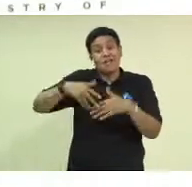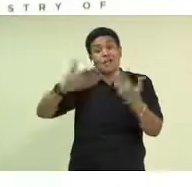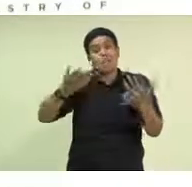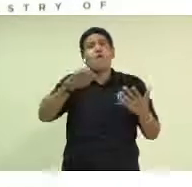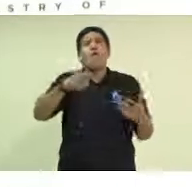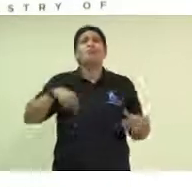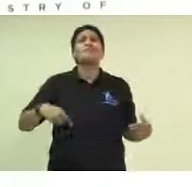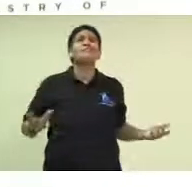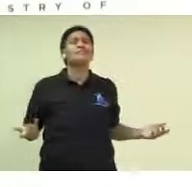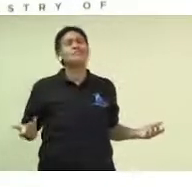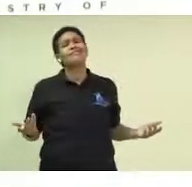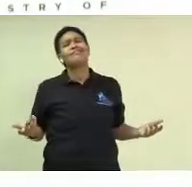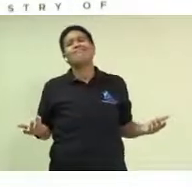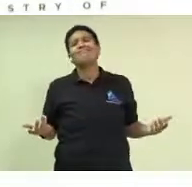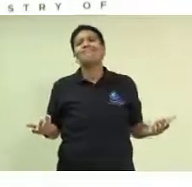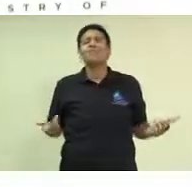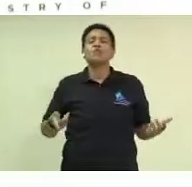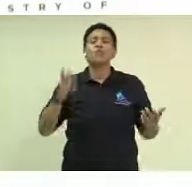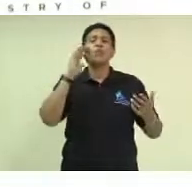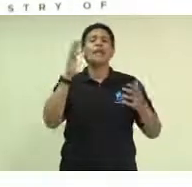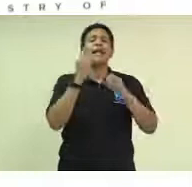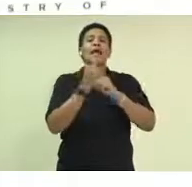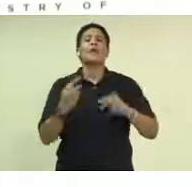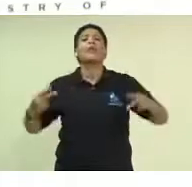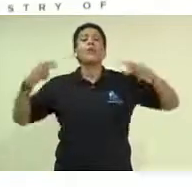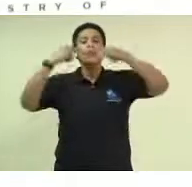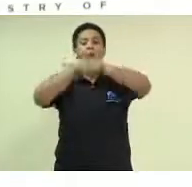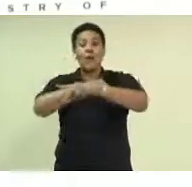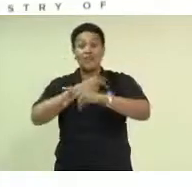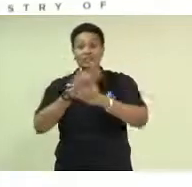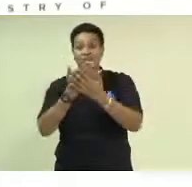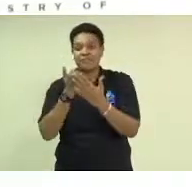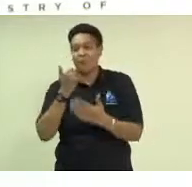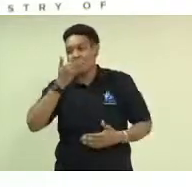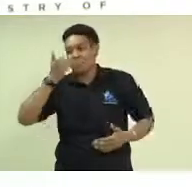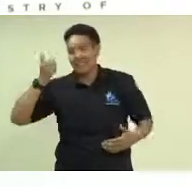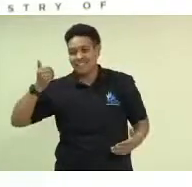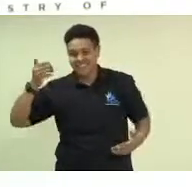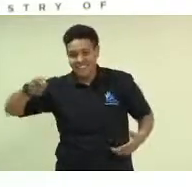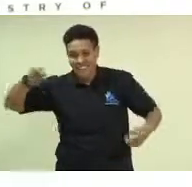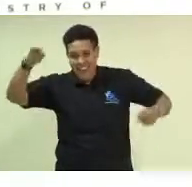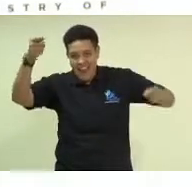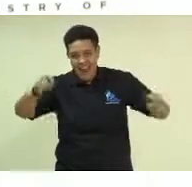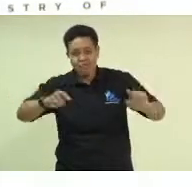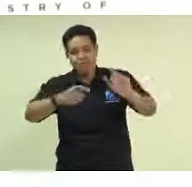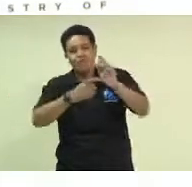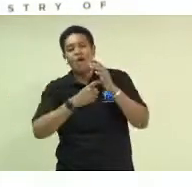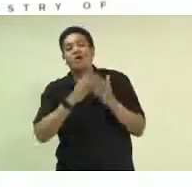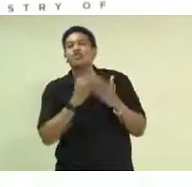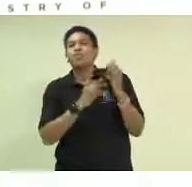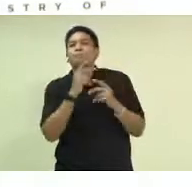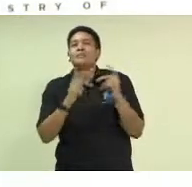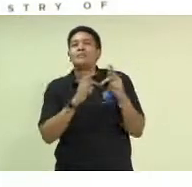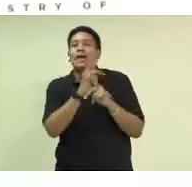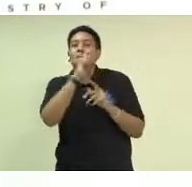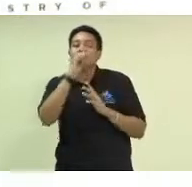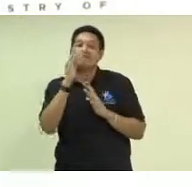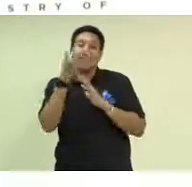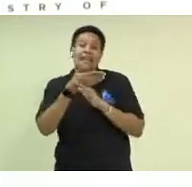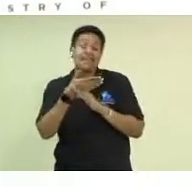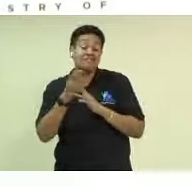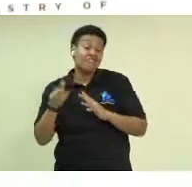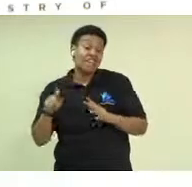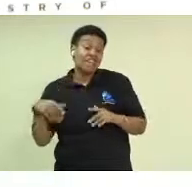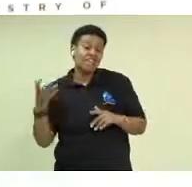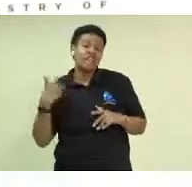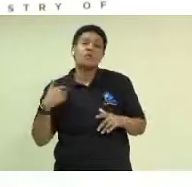it will get worse before it gets better, and certainly requires some sort of intervention.